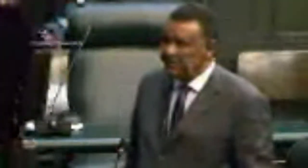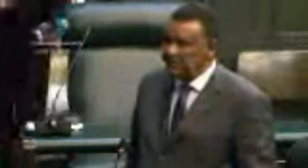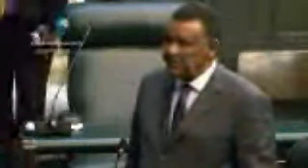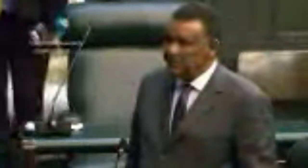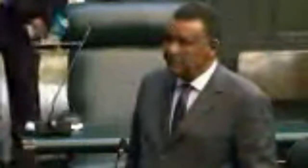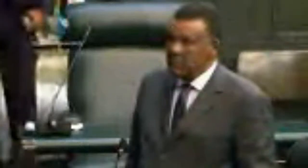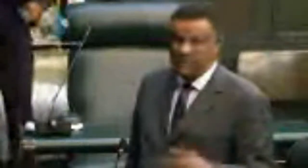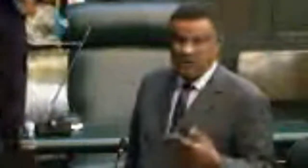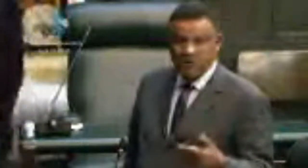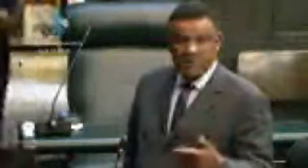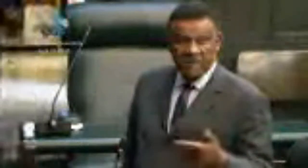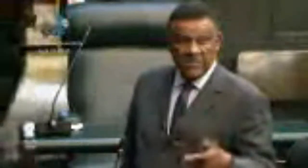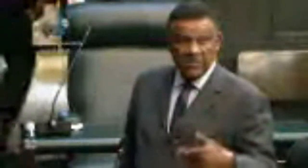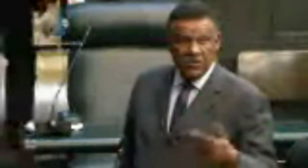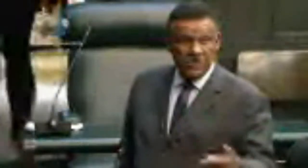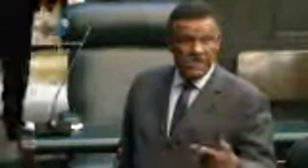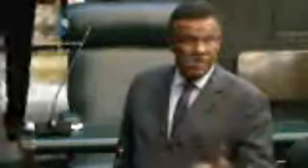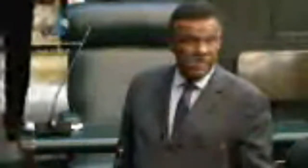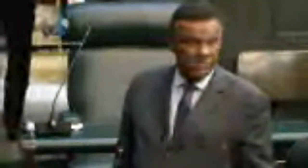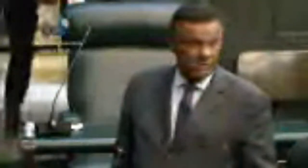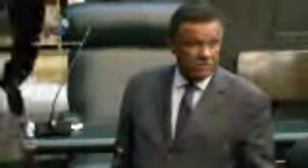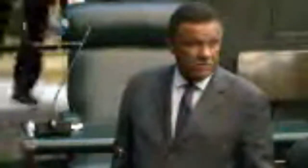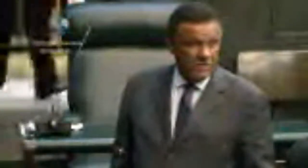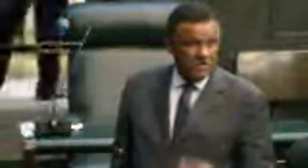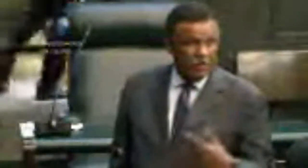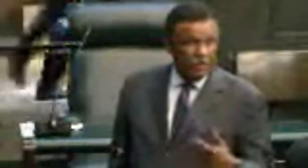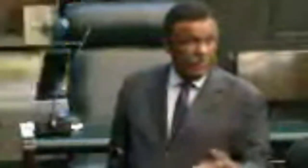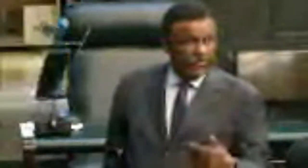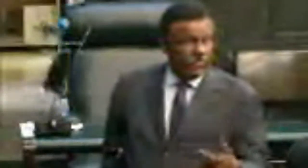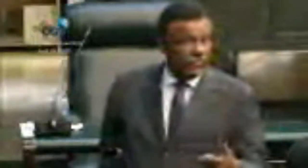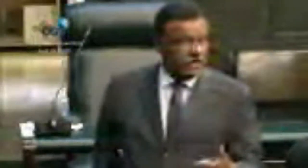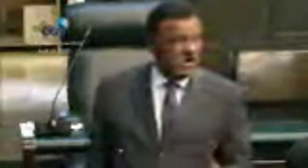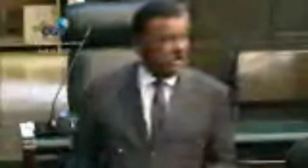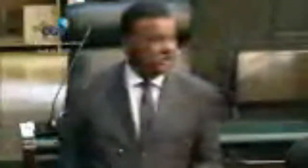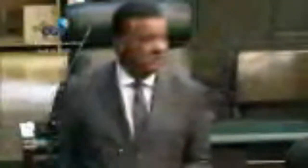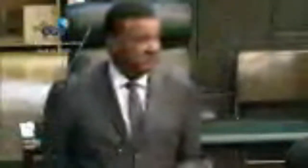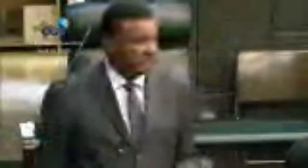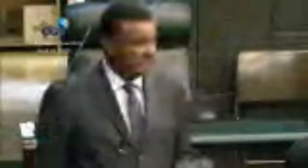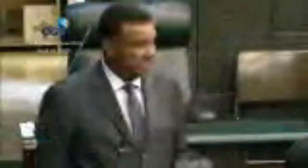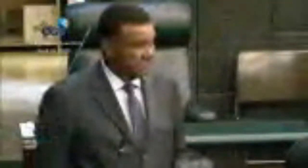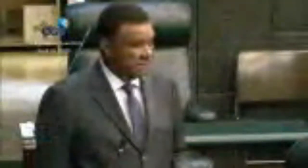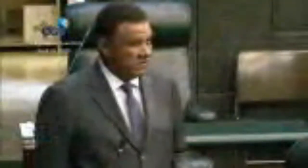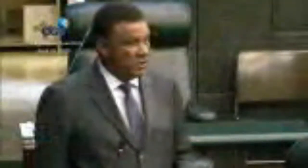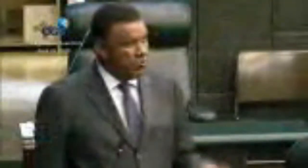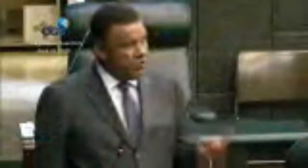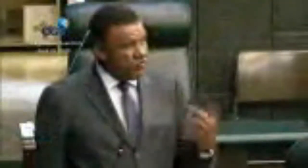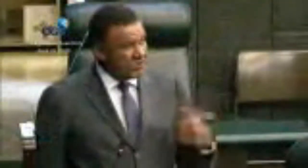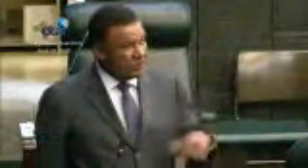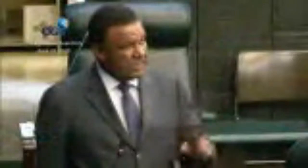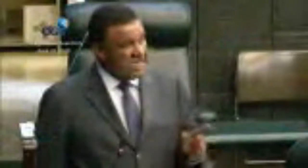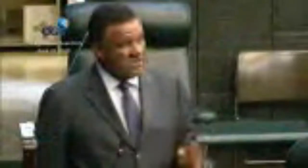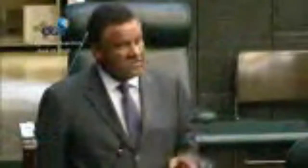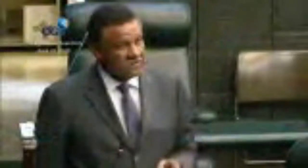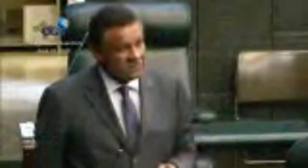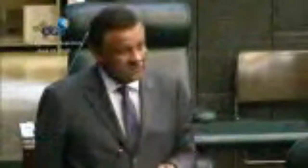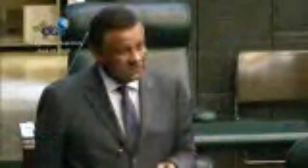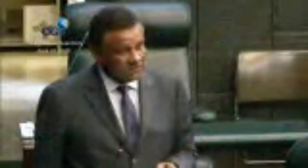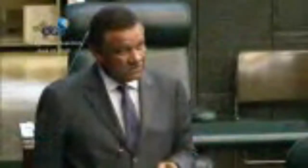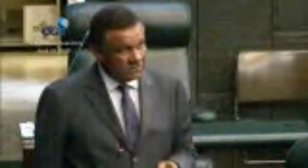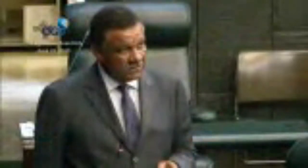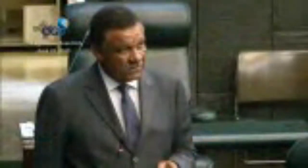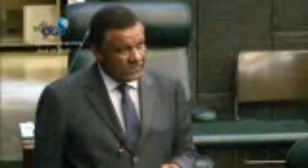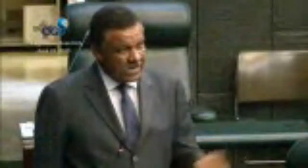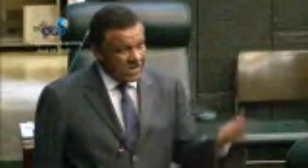name, a new position in life. Now we recognize that everybody has